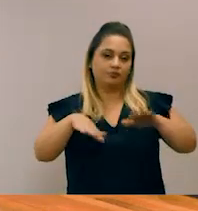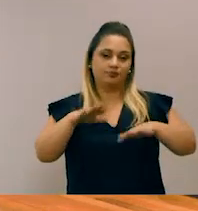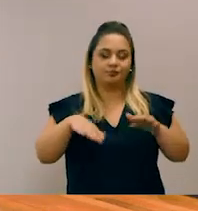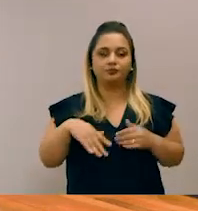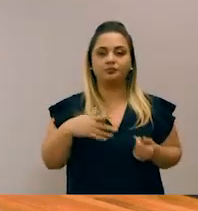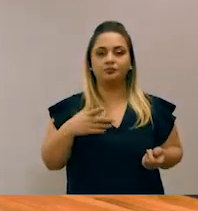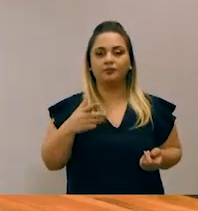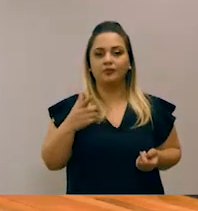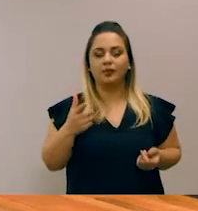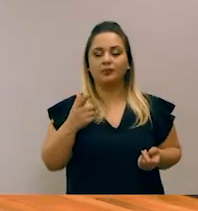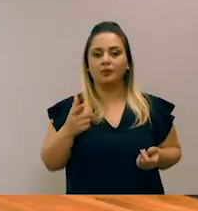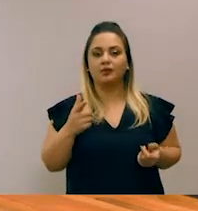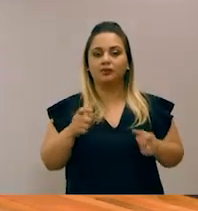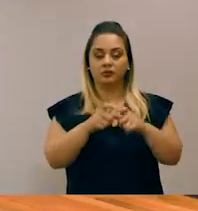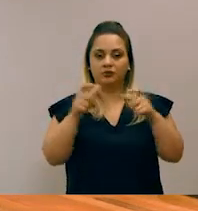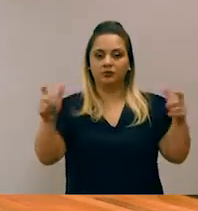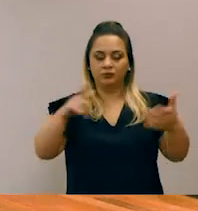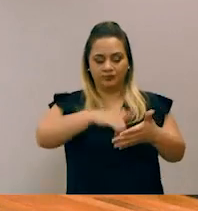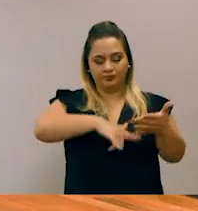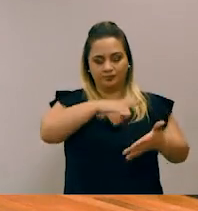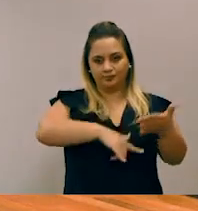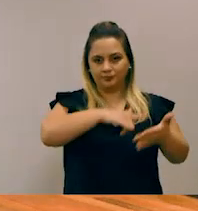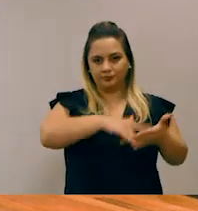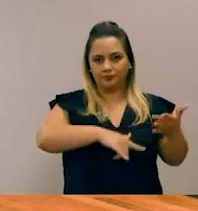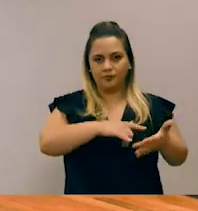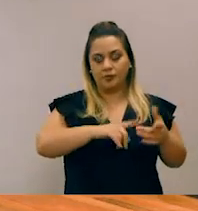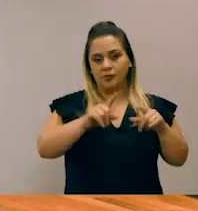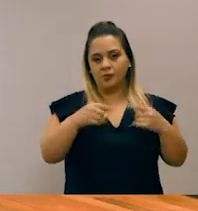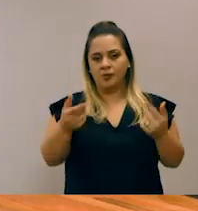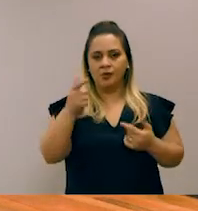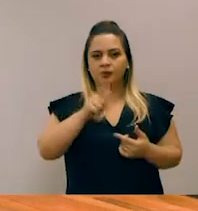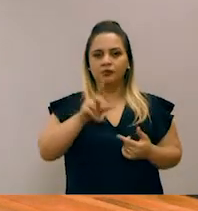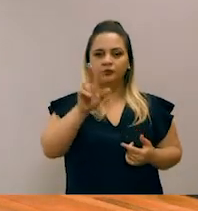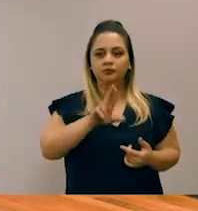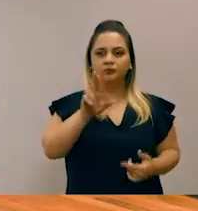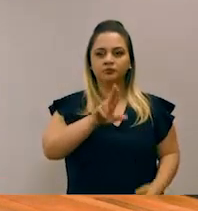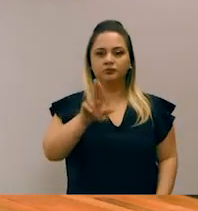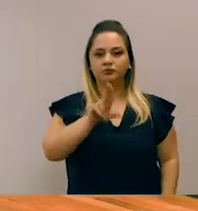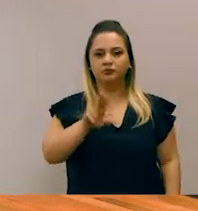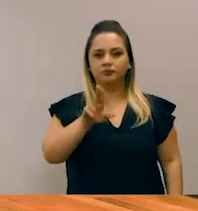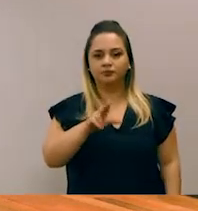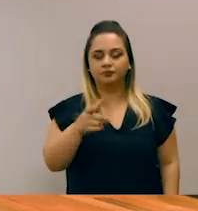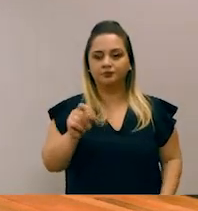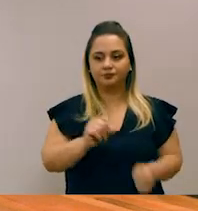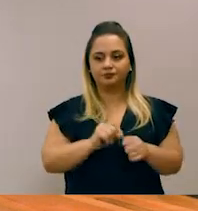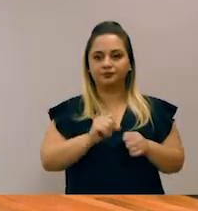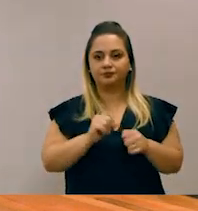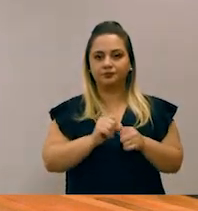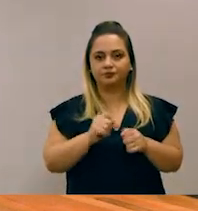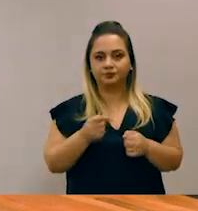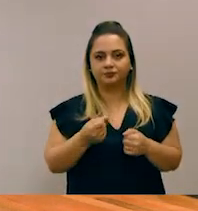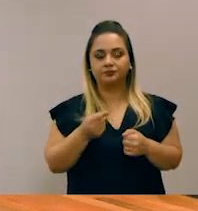average, depending on the time of the file to process. So